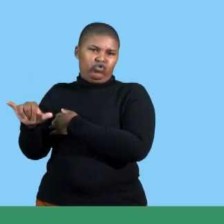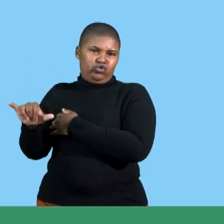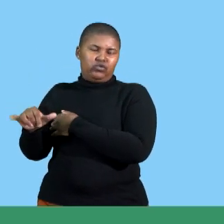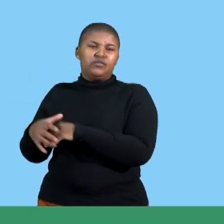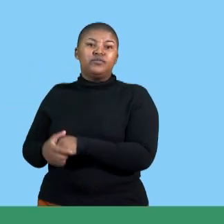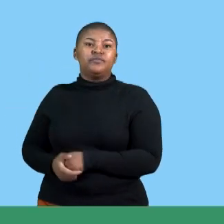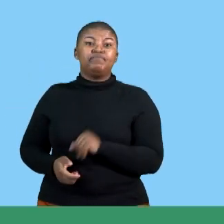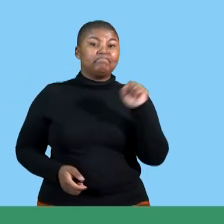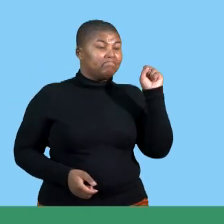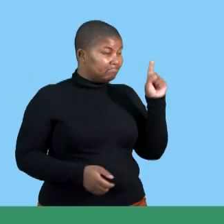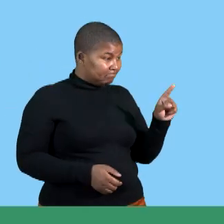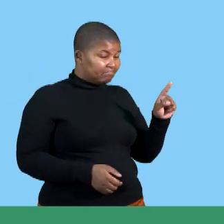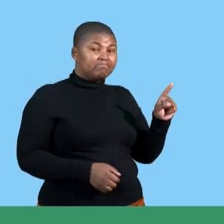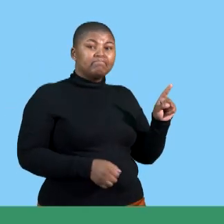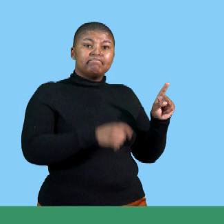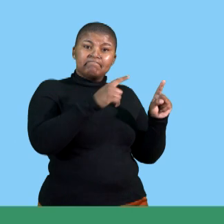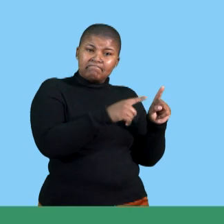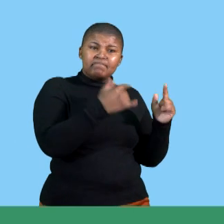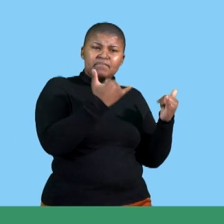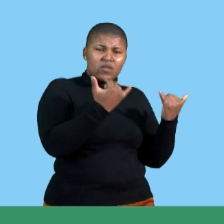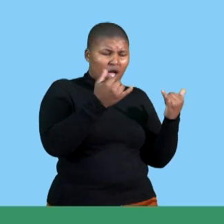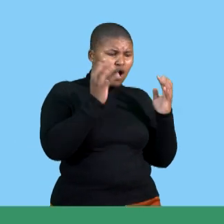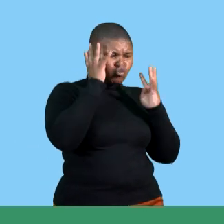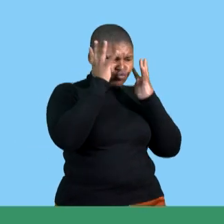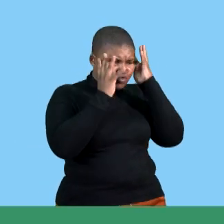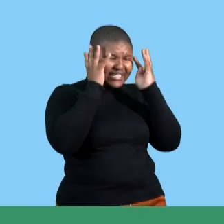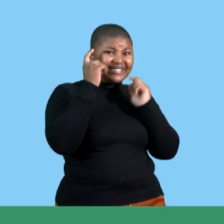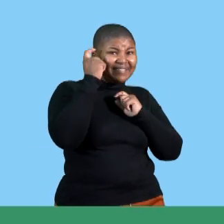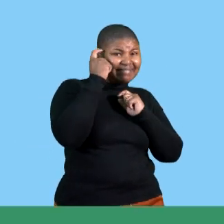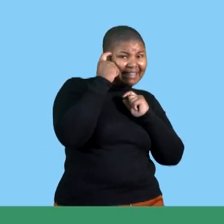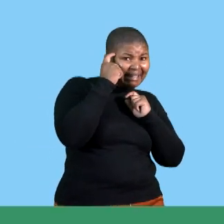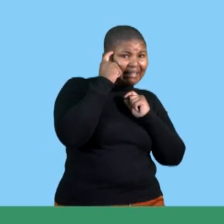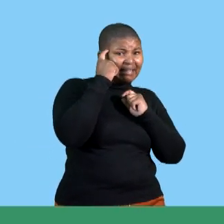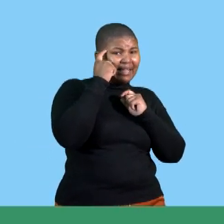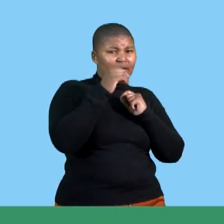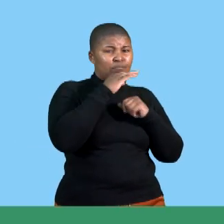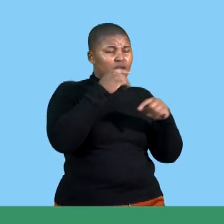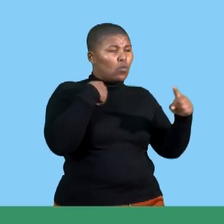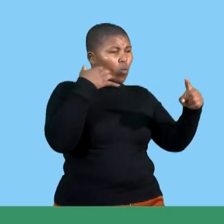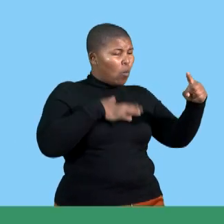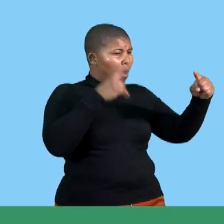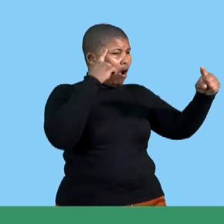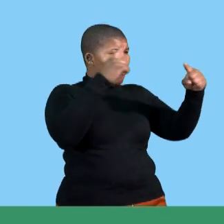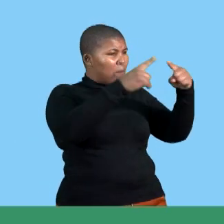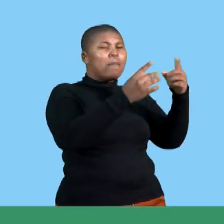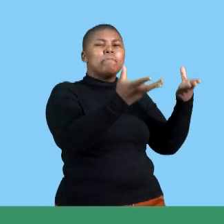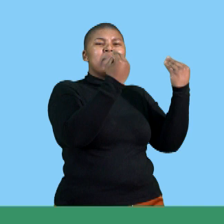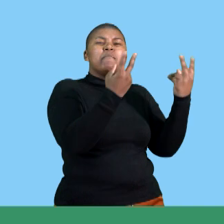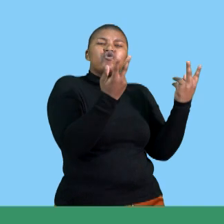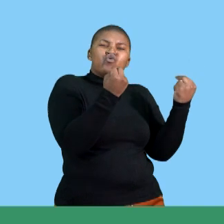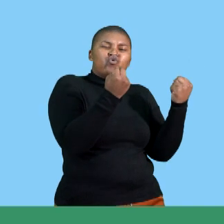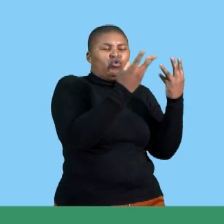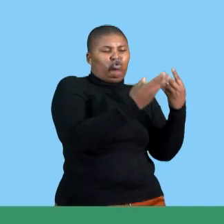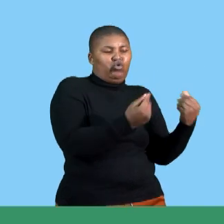solution to a problem. Whereas with problem solving, it encourages creative thinking since it aims at finding a